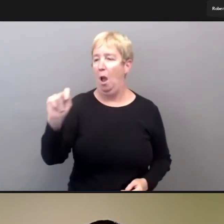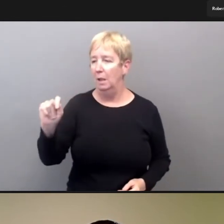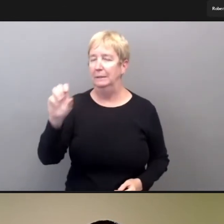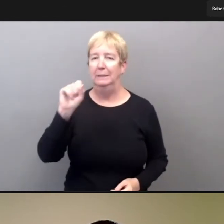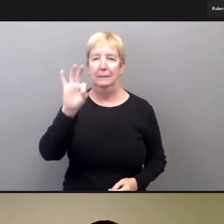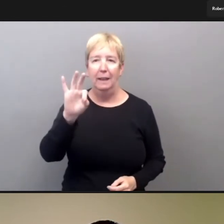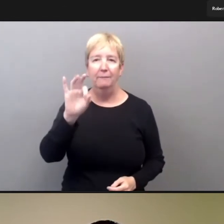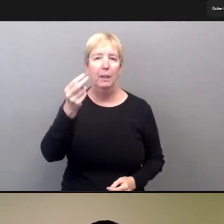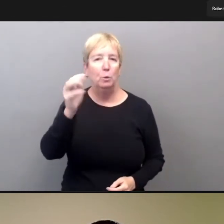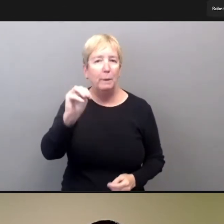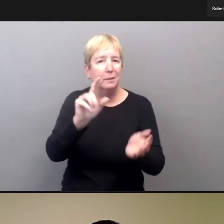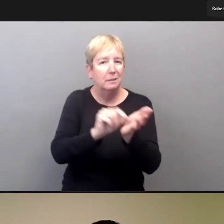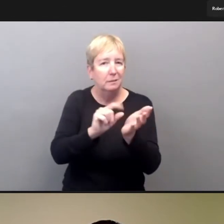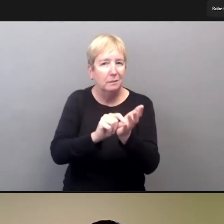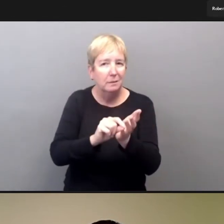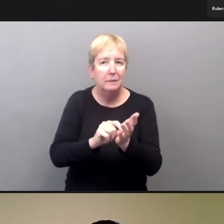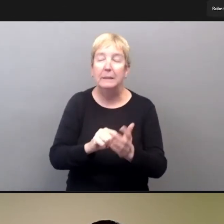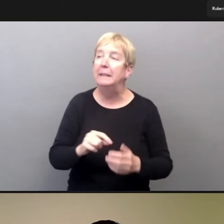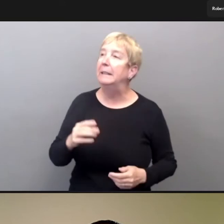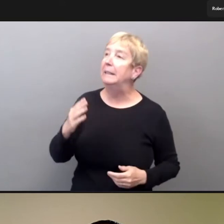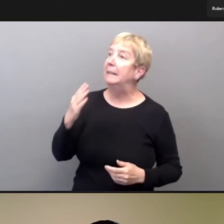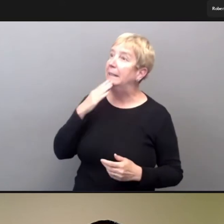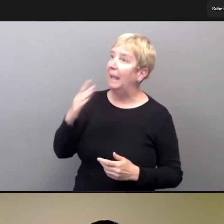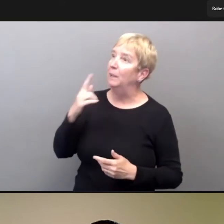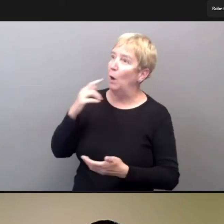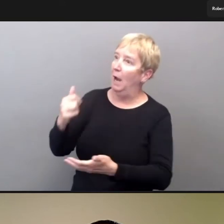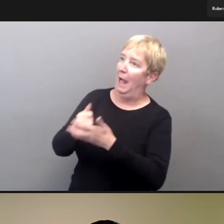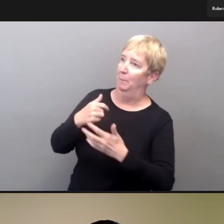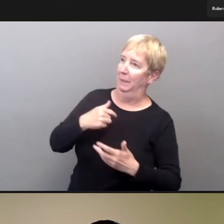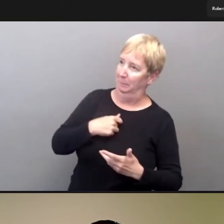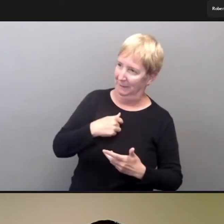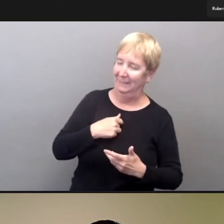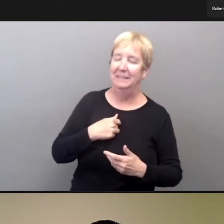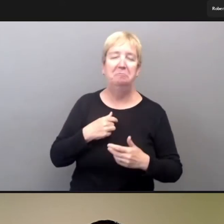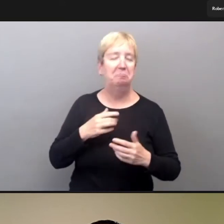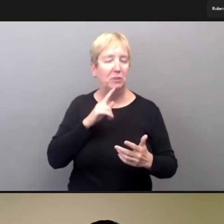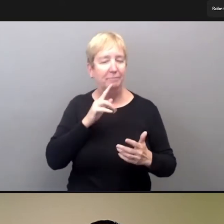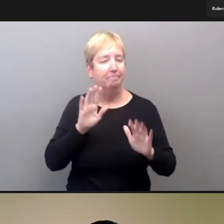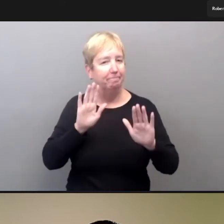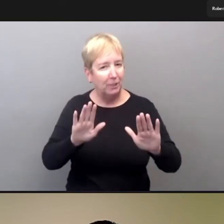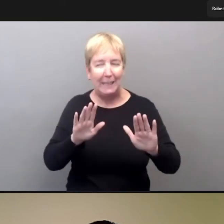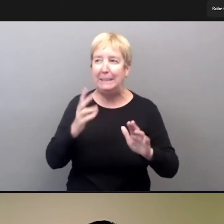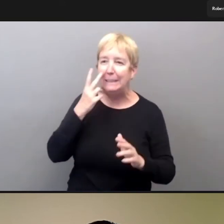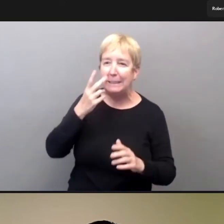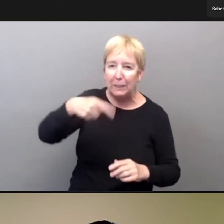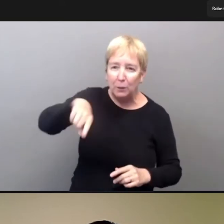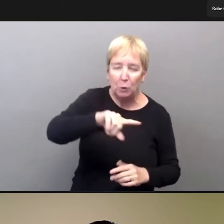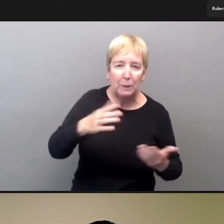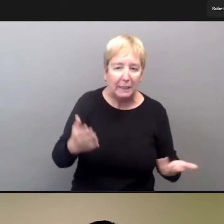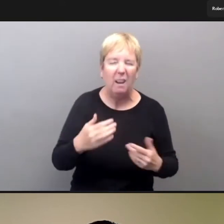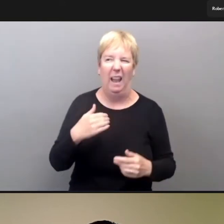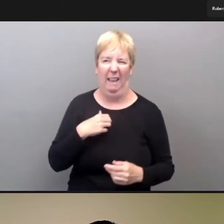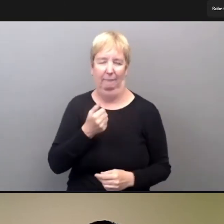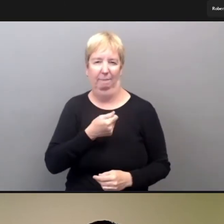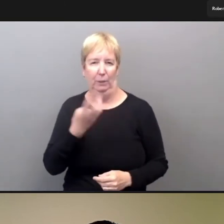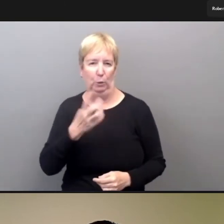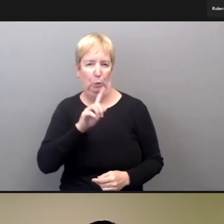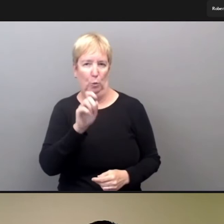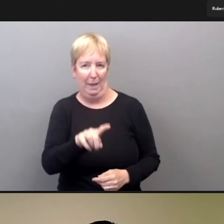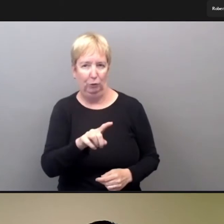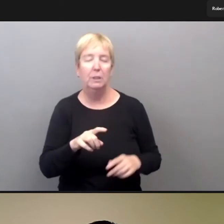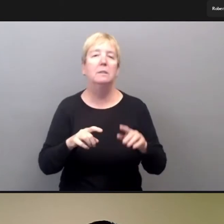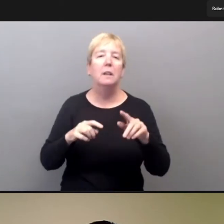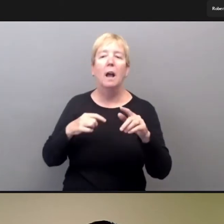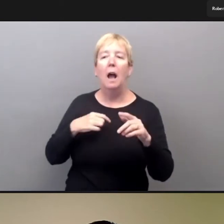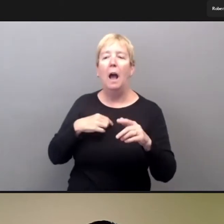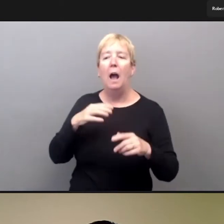doing this, Hannah. Thanks for helping me get on board, and it's good to see you all. I have a couple of questions. I don't mind you circling back if